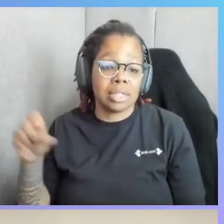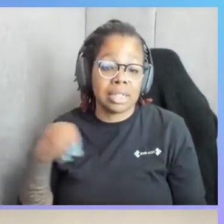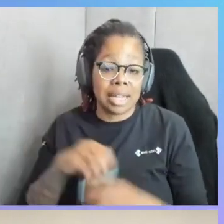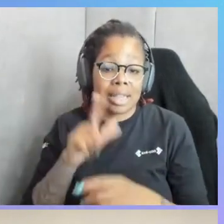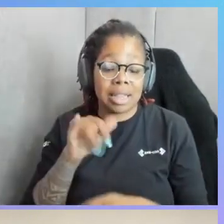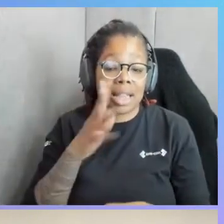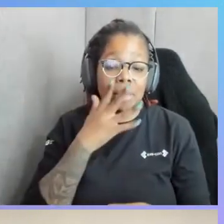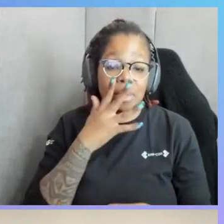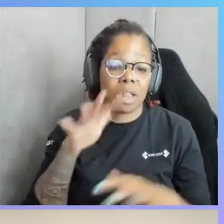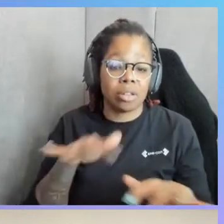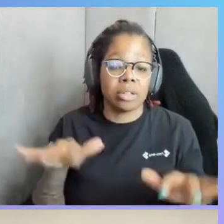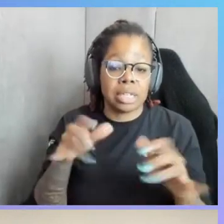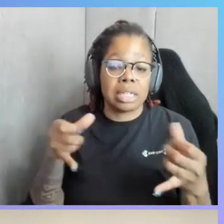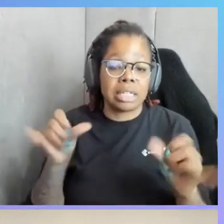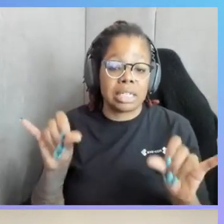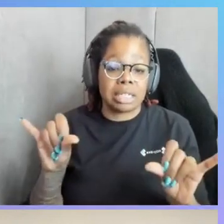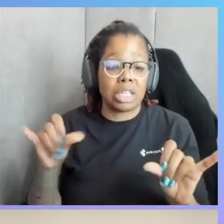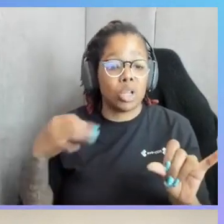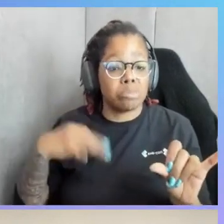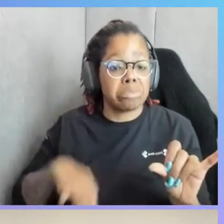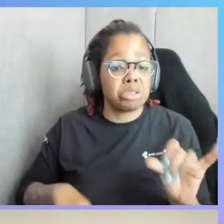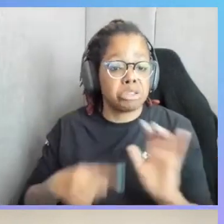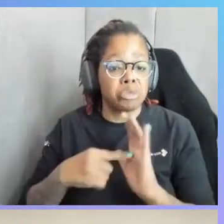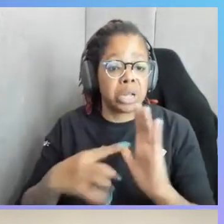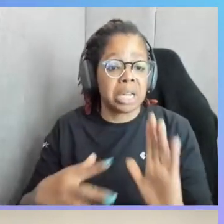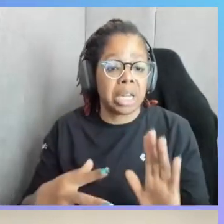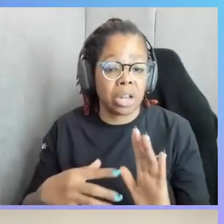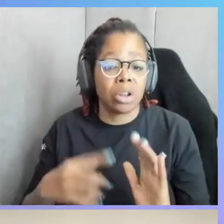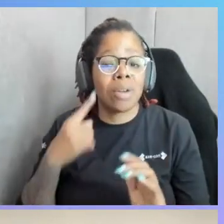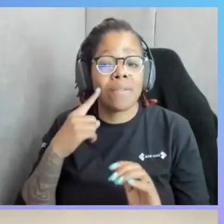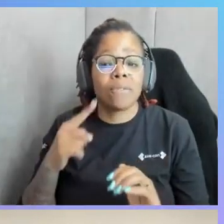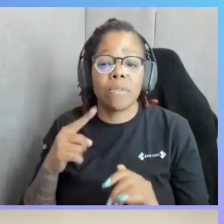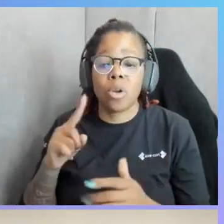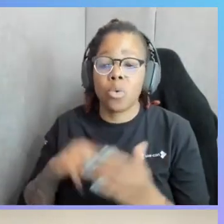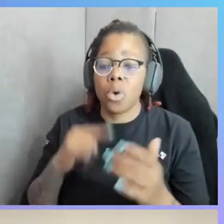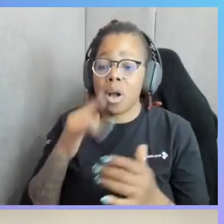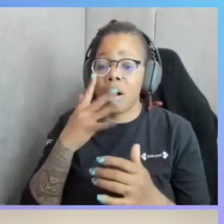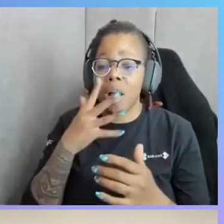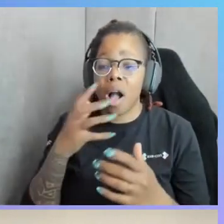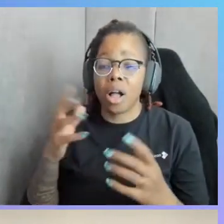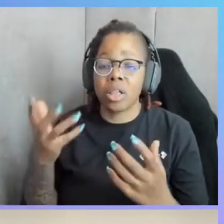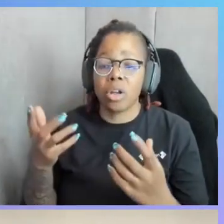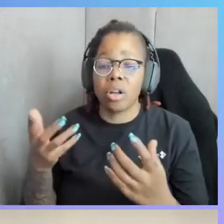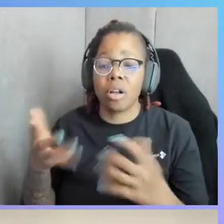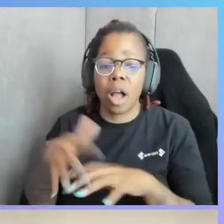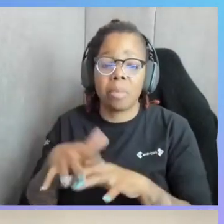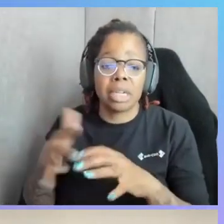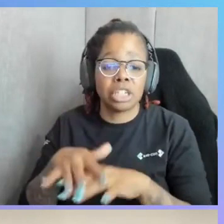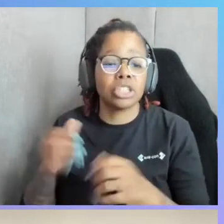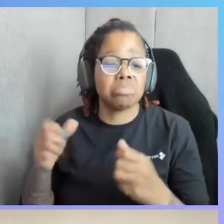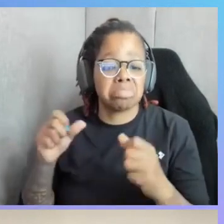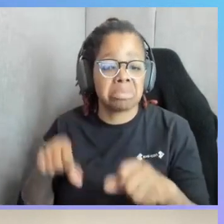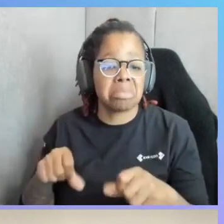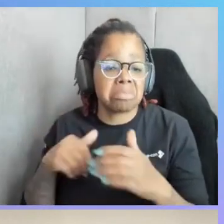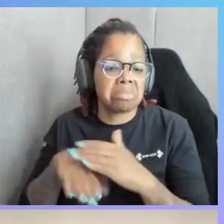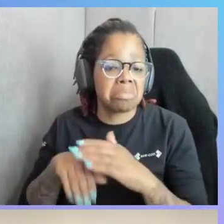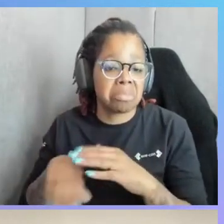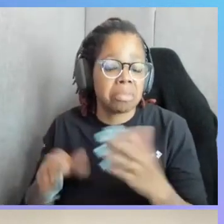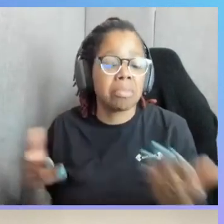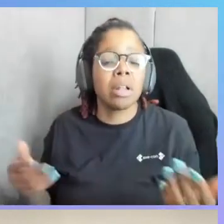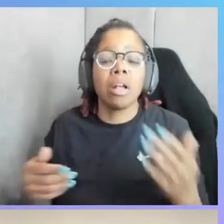is still a useful indicator of what color combinations are accessible. It's not going to